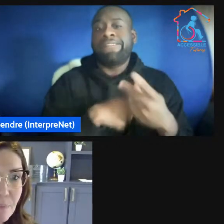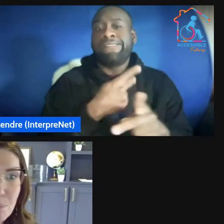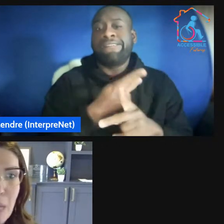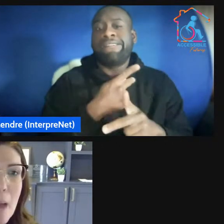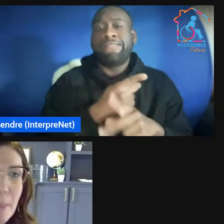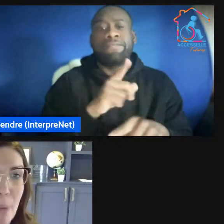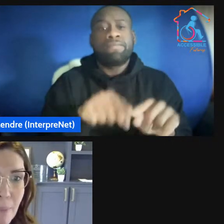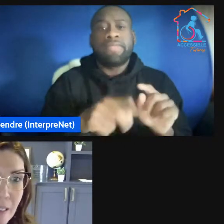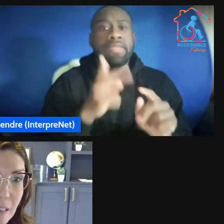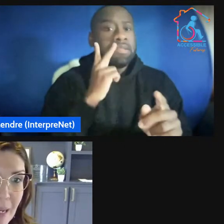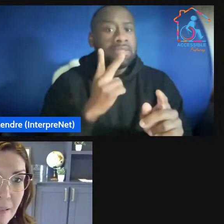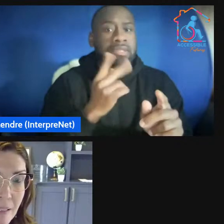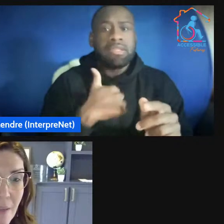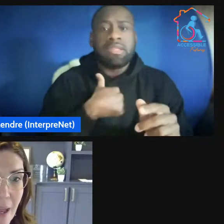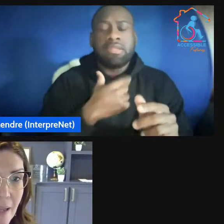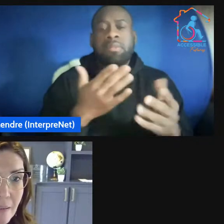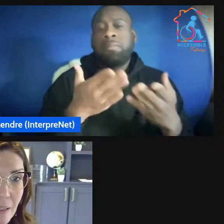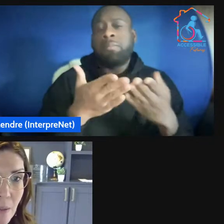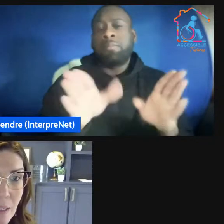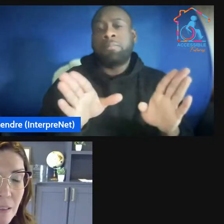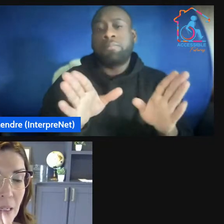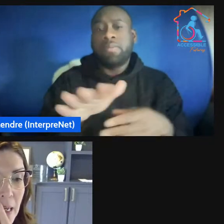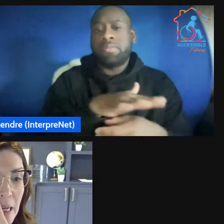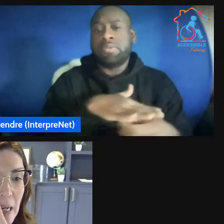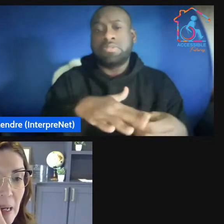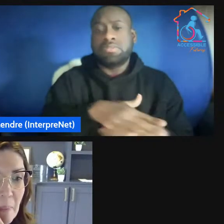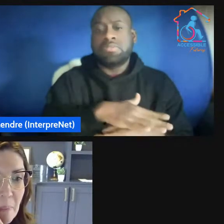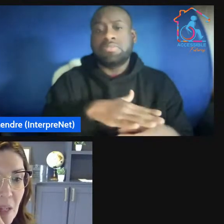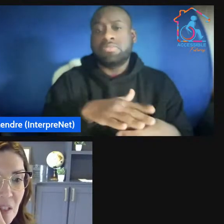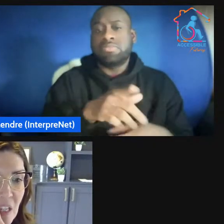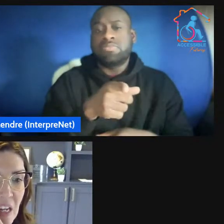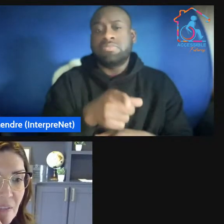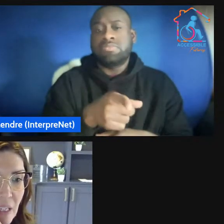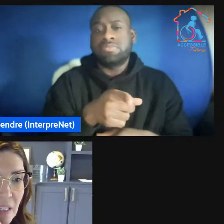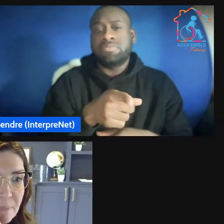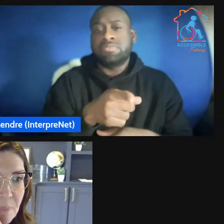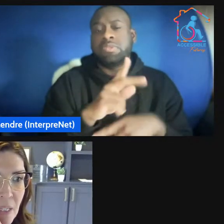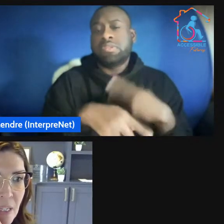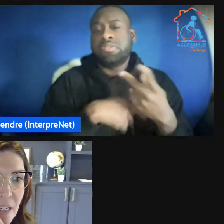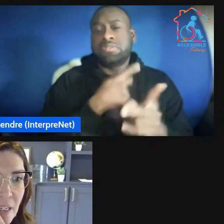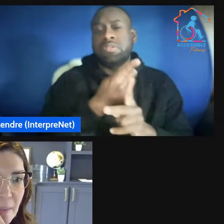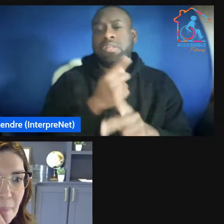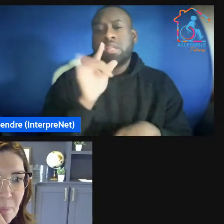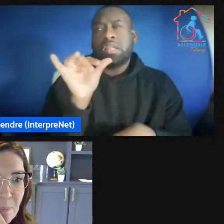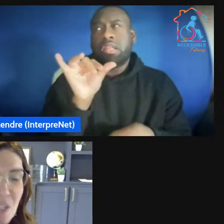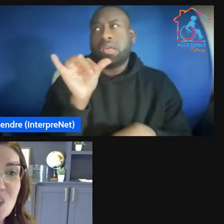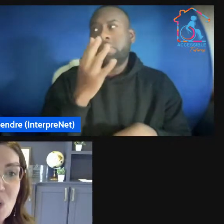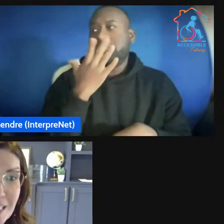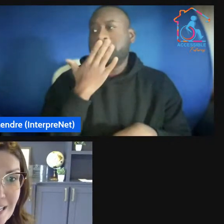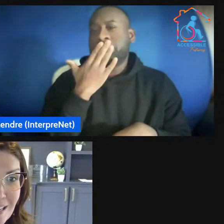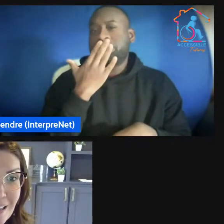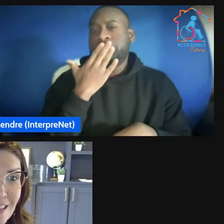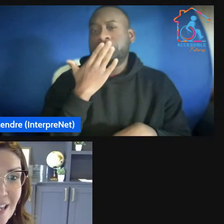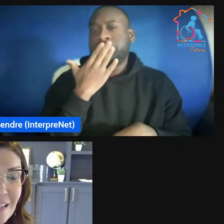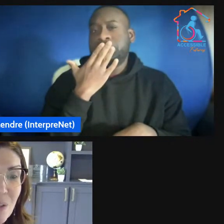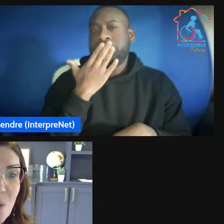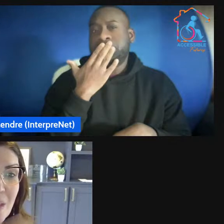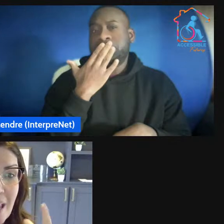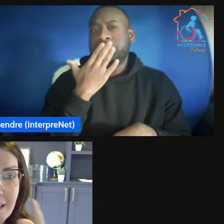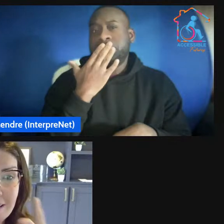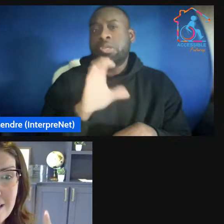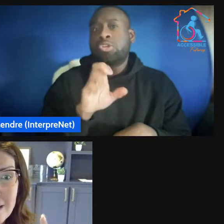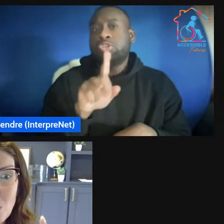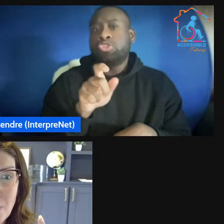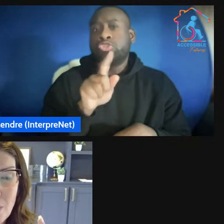a kind of common public space, and that it's kind of a certainty that even